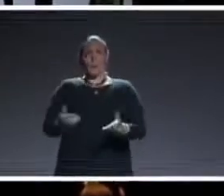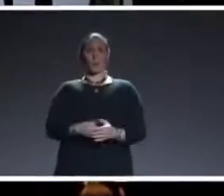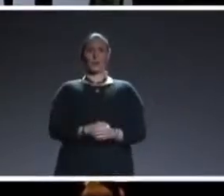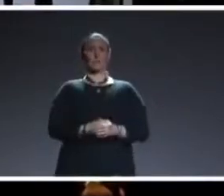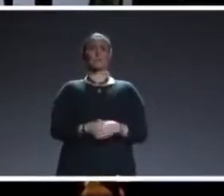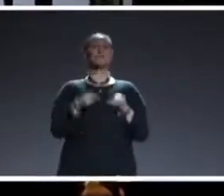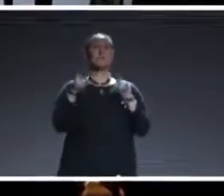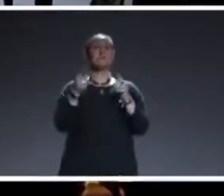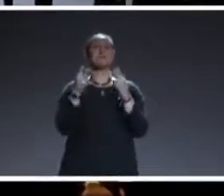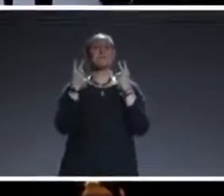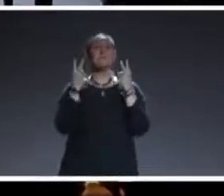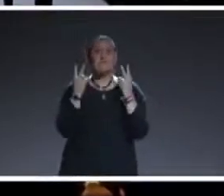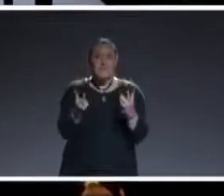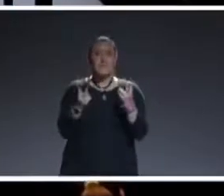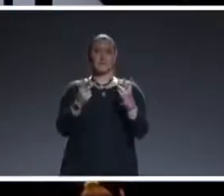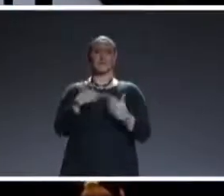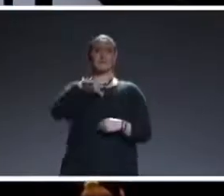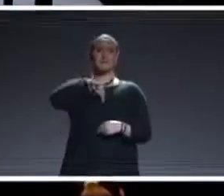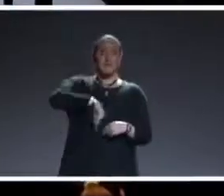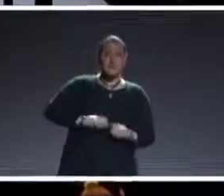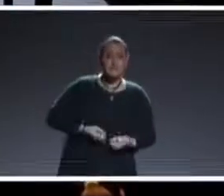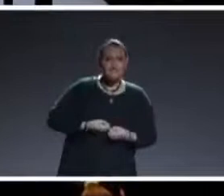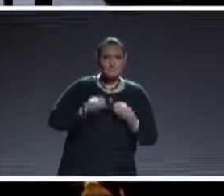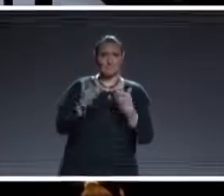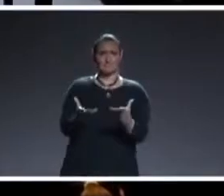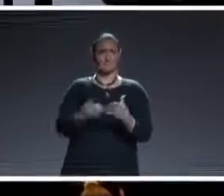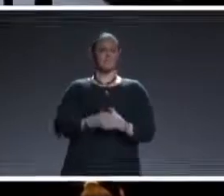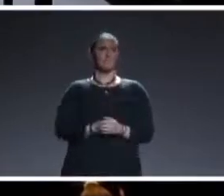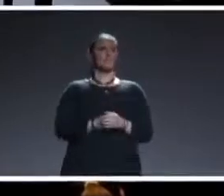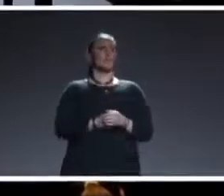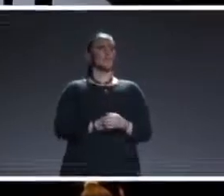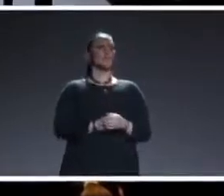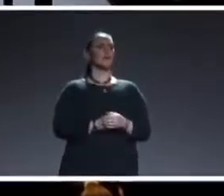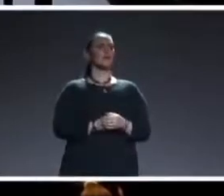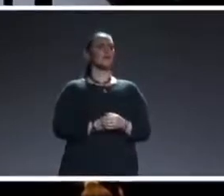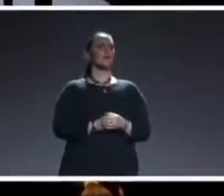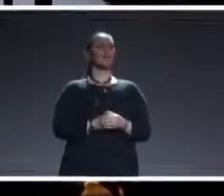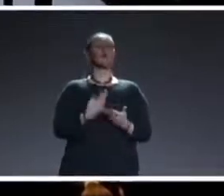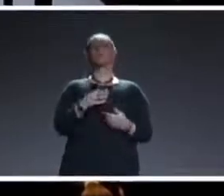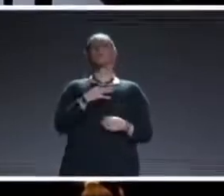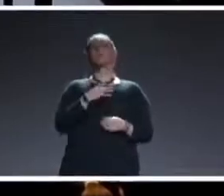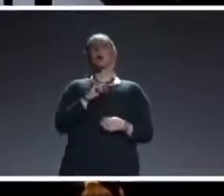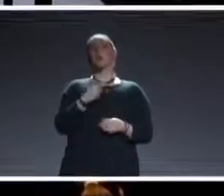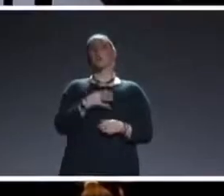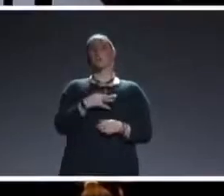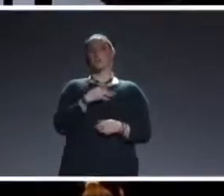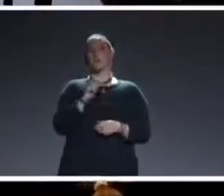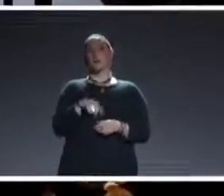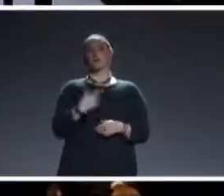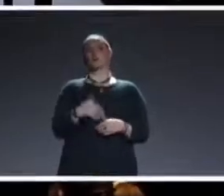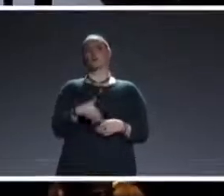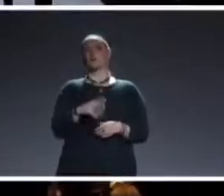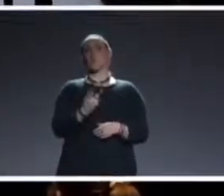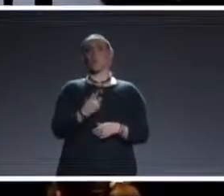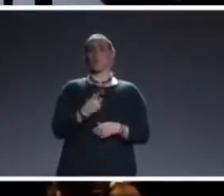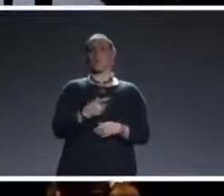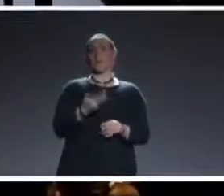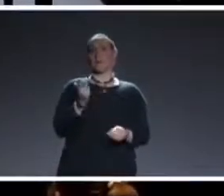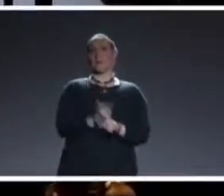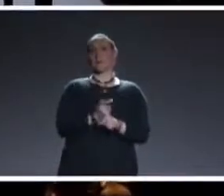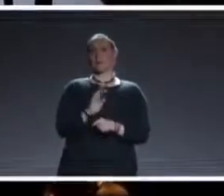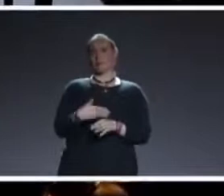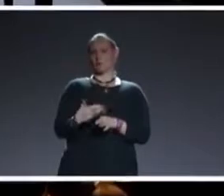important. And I was very non-judgmental to myself. I was like, hey, I know intellectually, oh, so